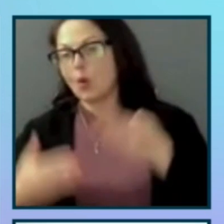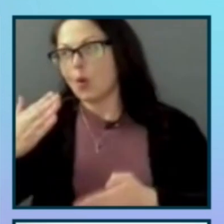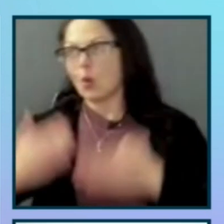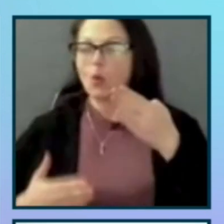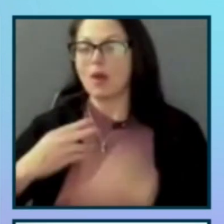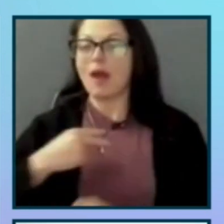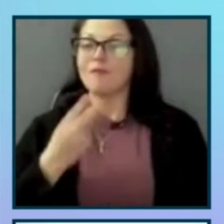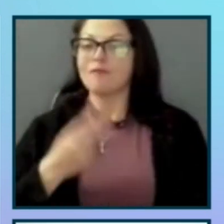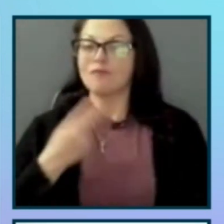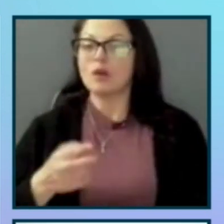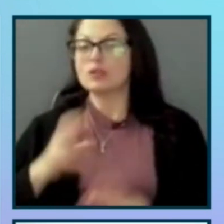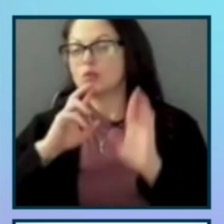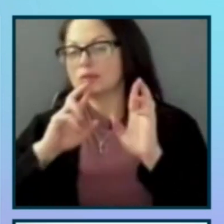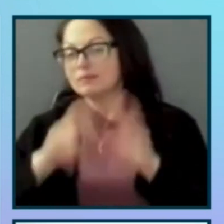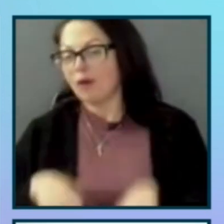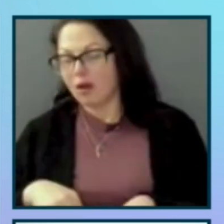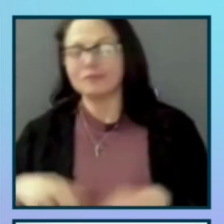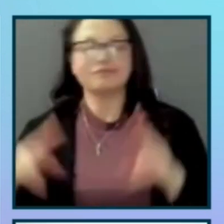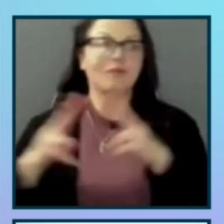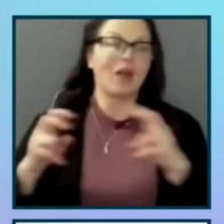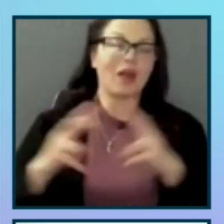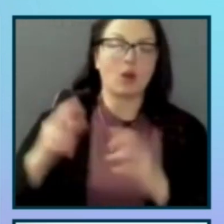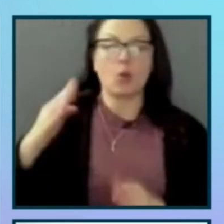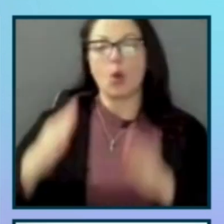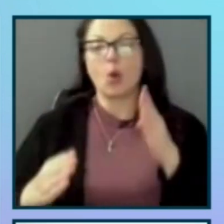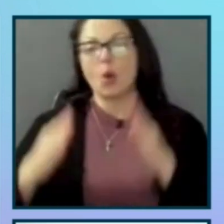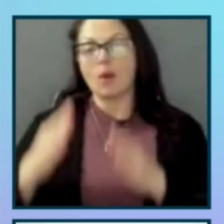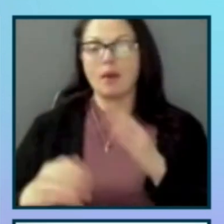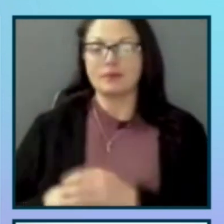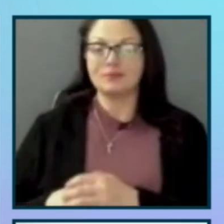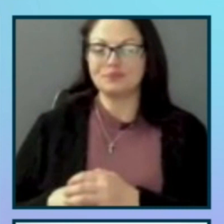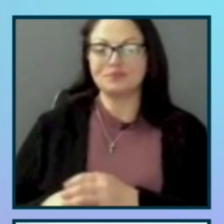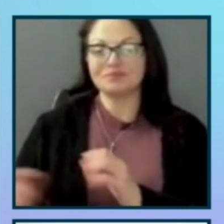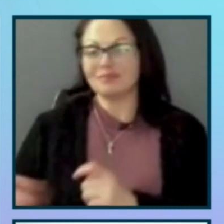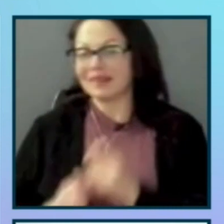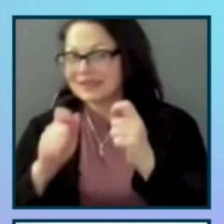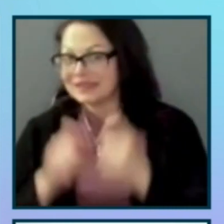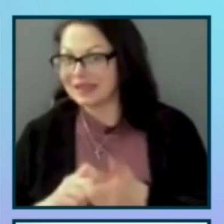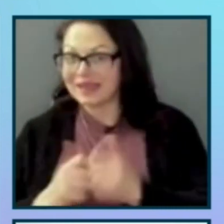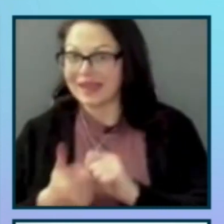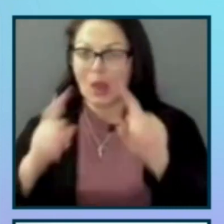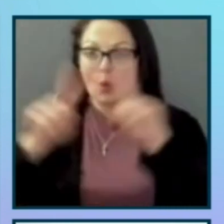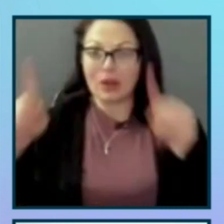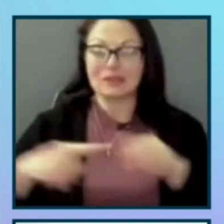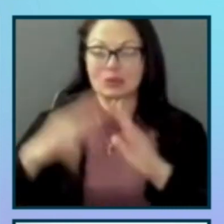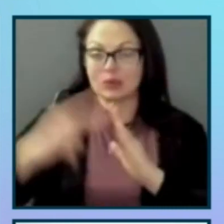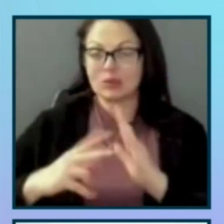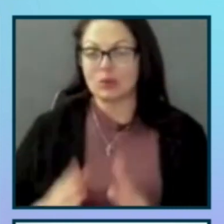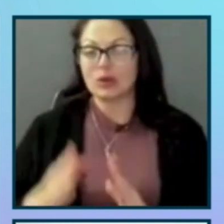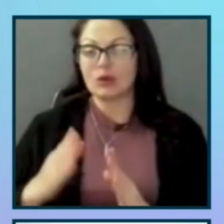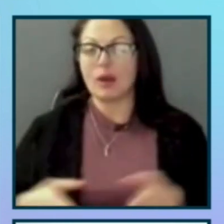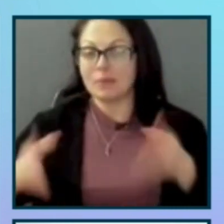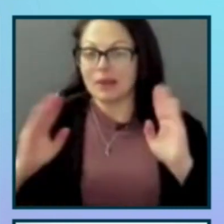mindset, responding in really robotic and consistent ways. Exactly how a screen reader would, paying close attention to my